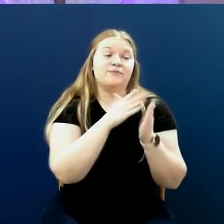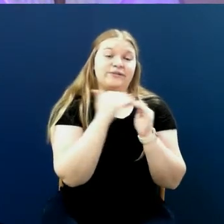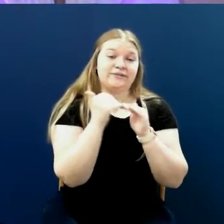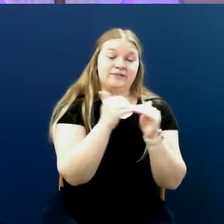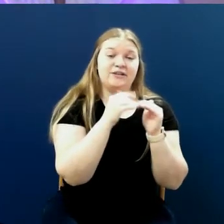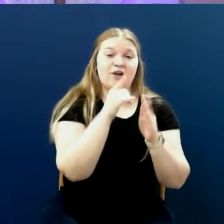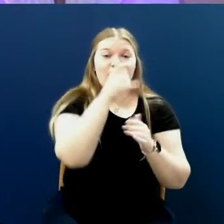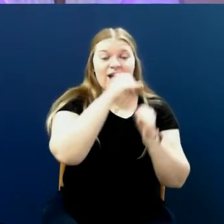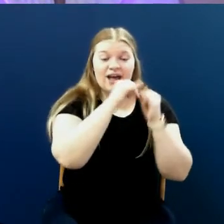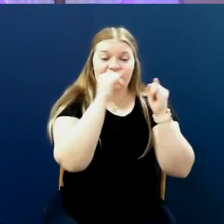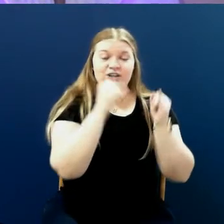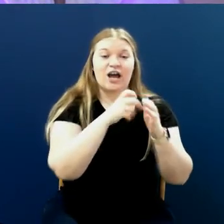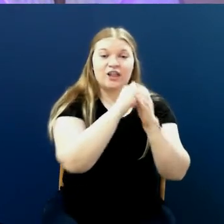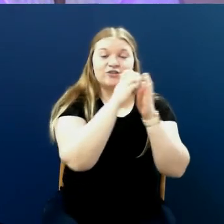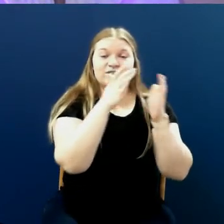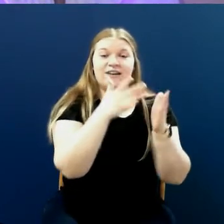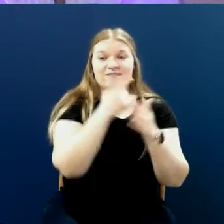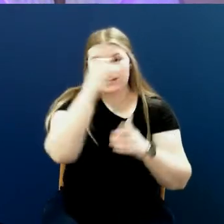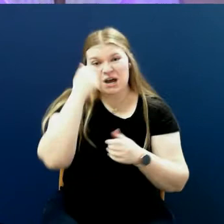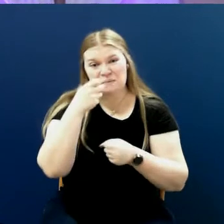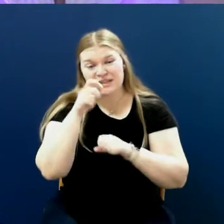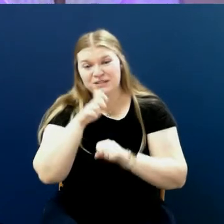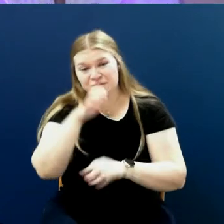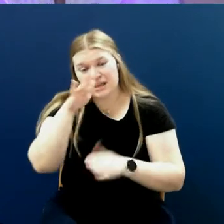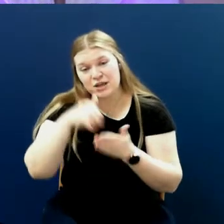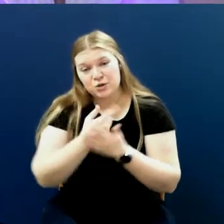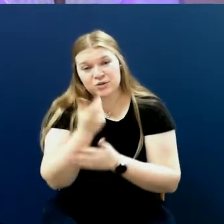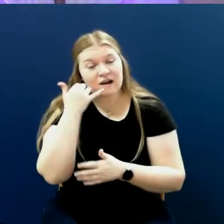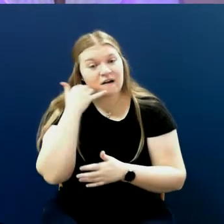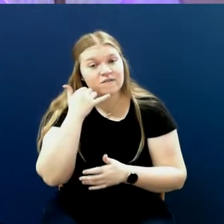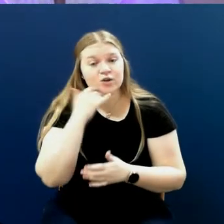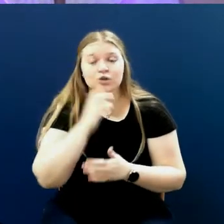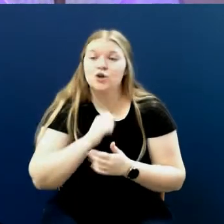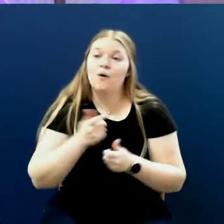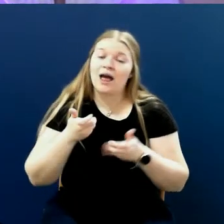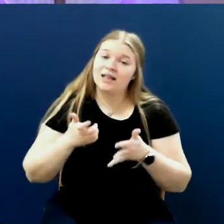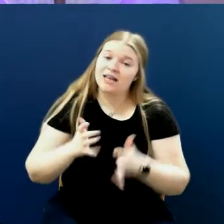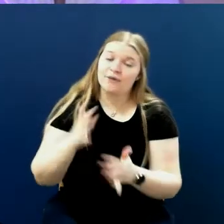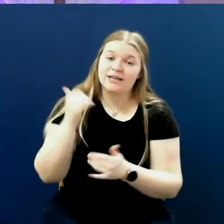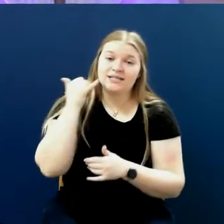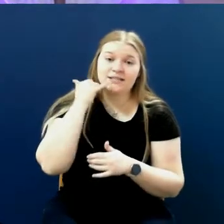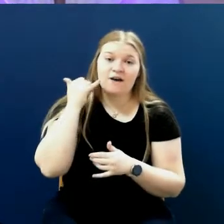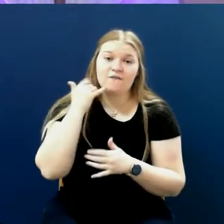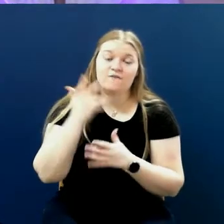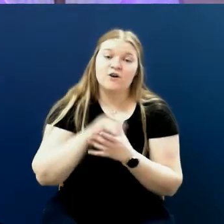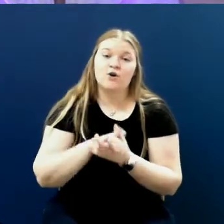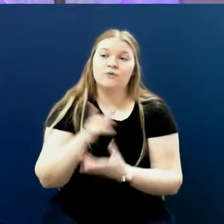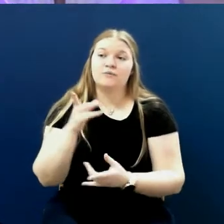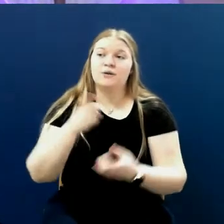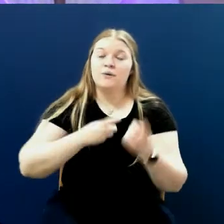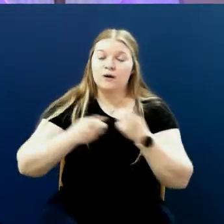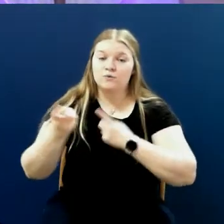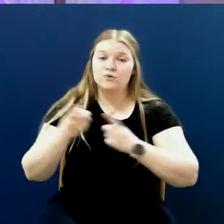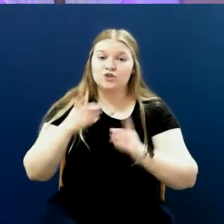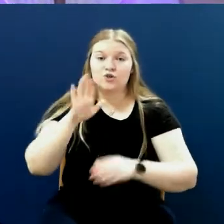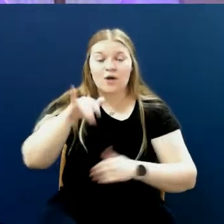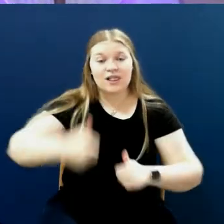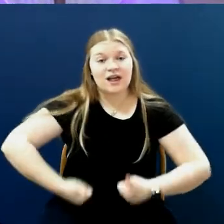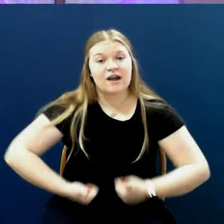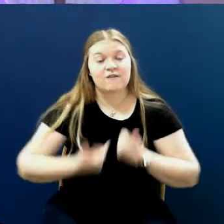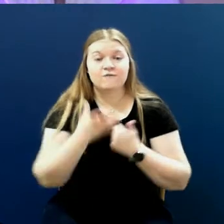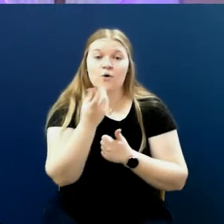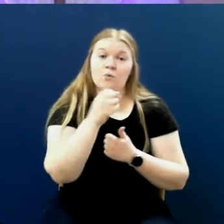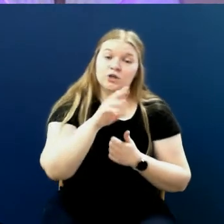God blesses you with a brand new cell phone, wonderful, but don't let that cell phone be what rules your life, or